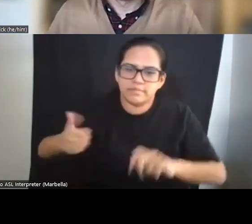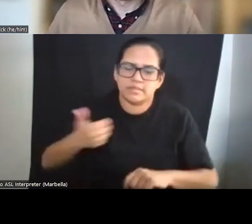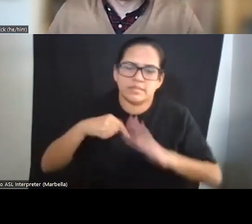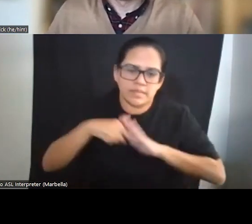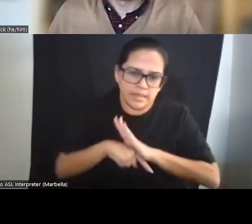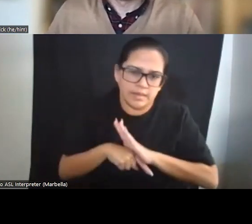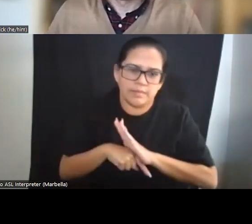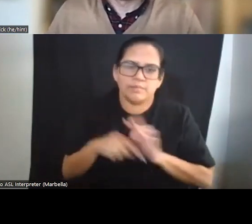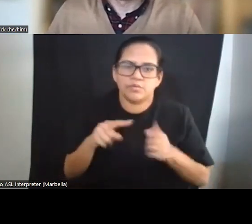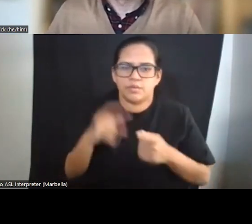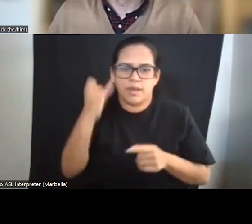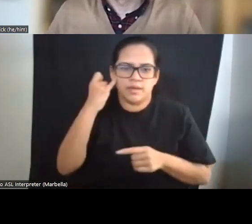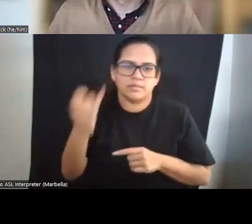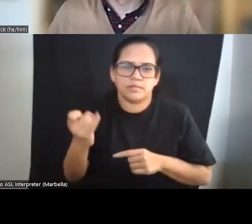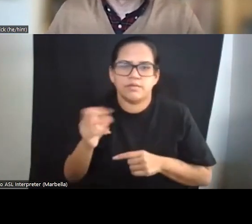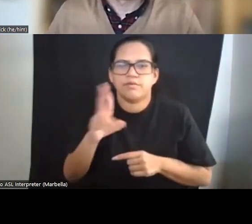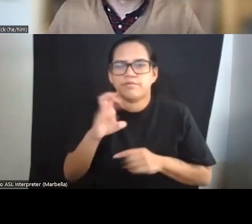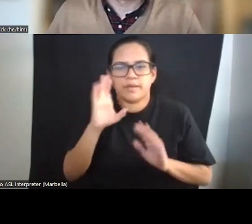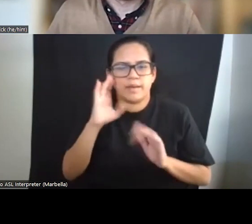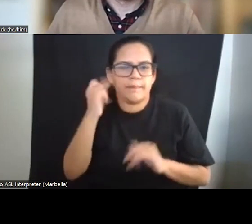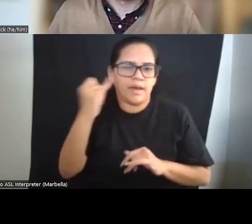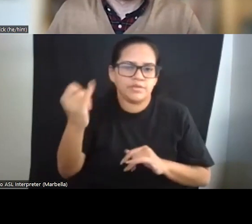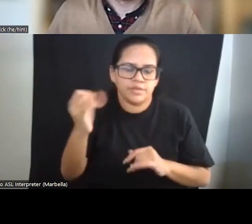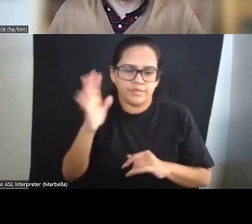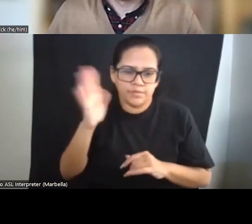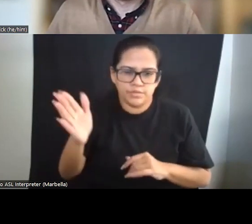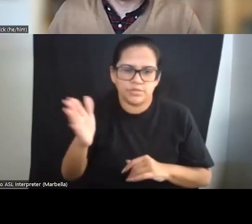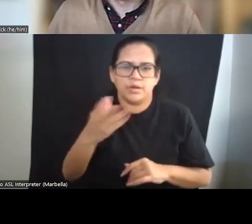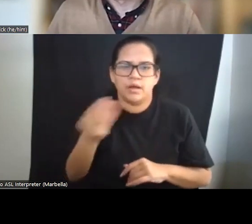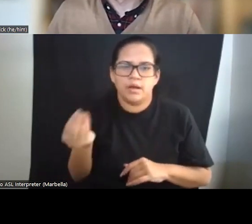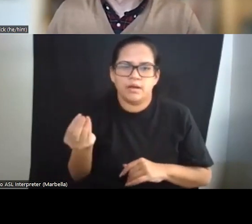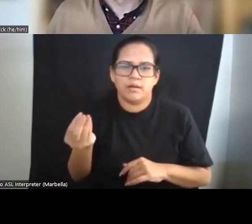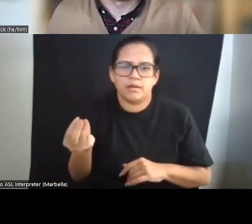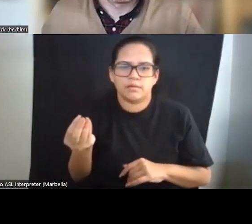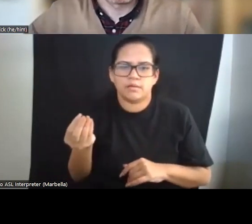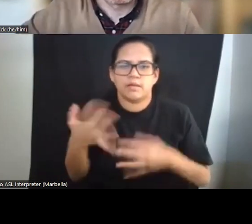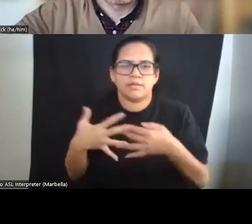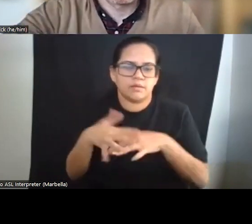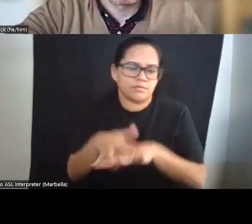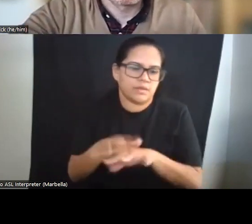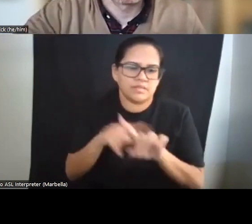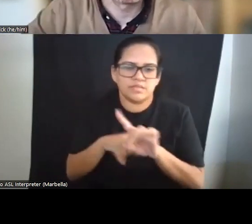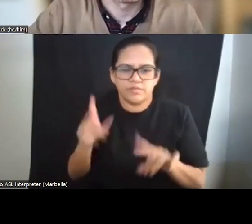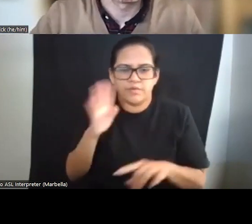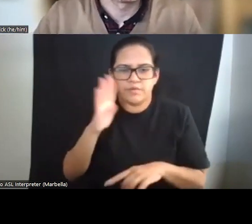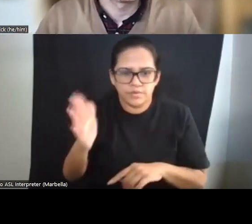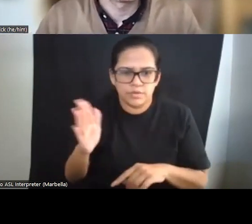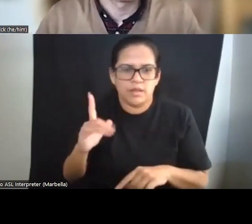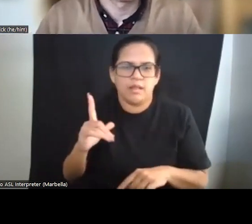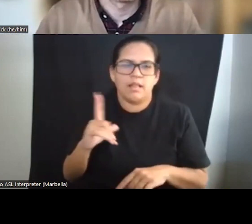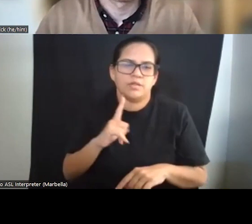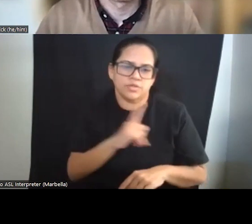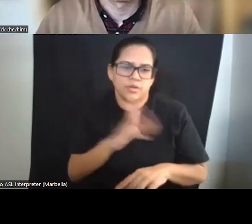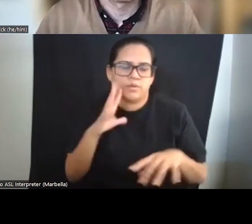deep into this idea of reimagining the future and of daring to create a different future. Legislation will